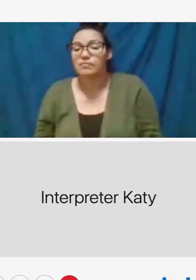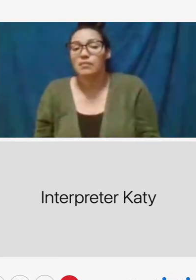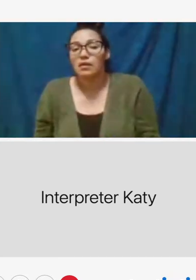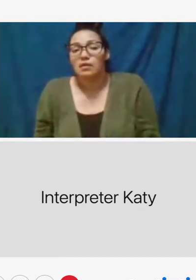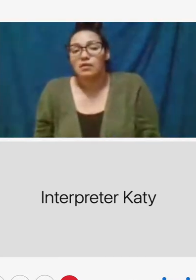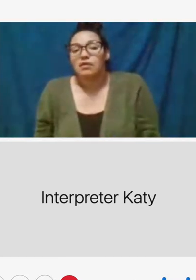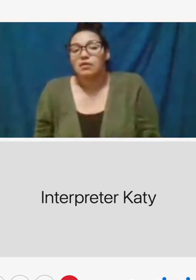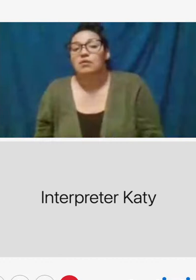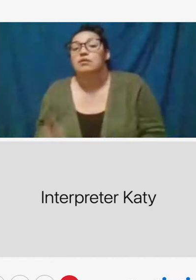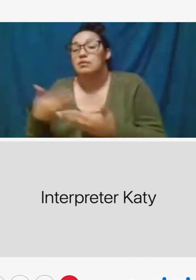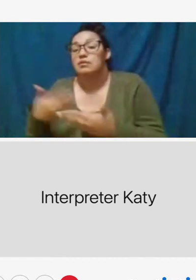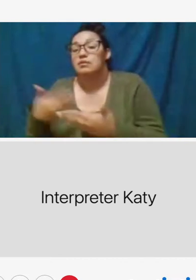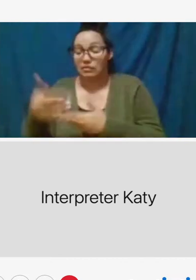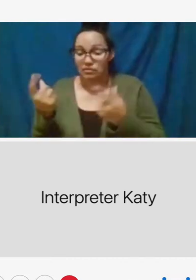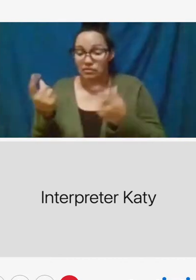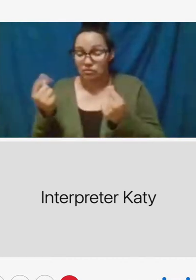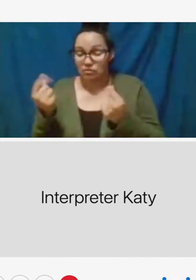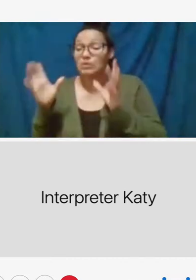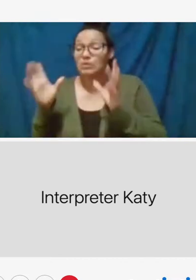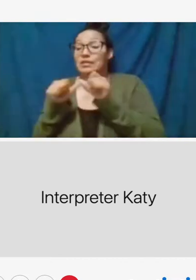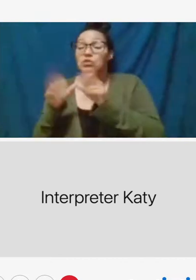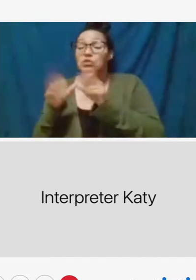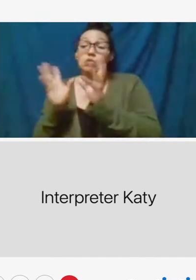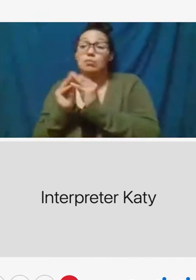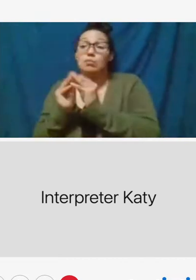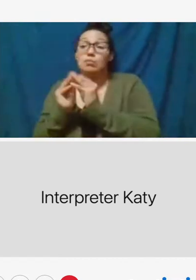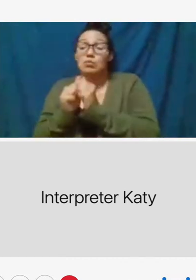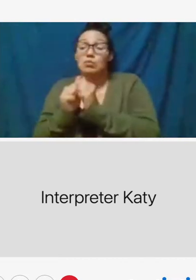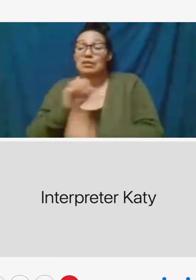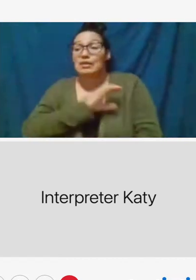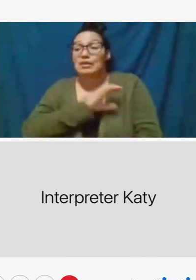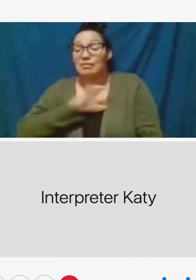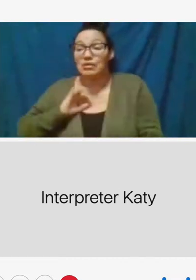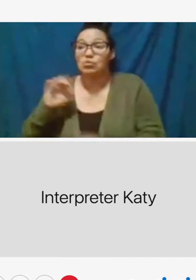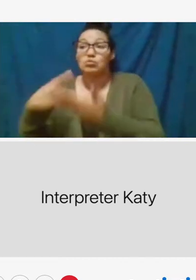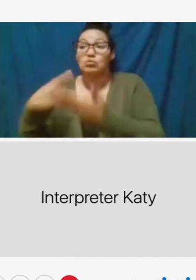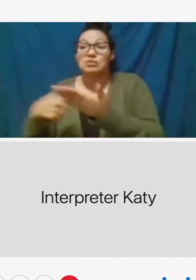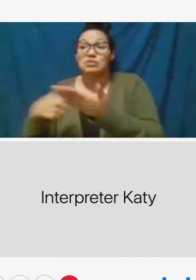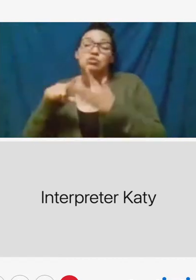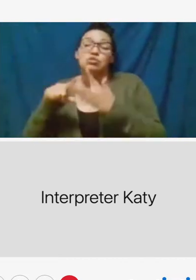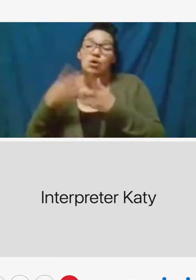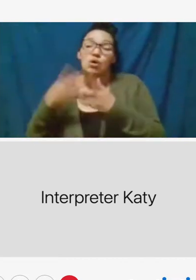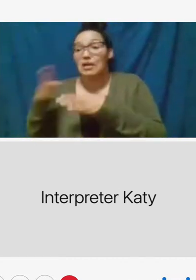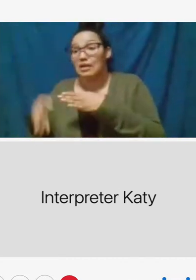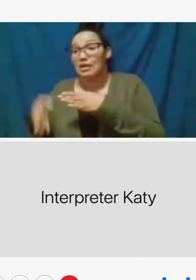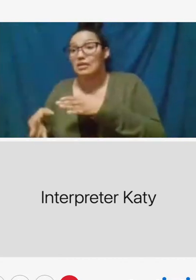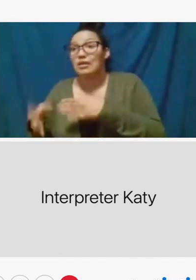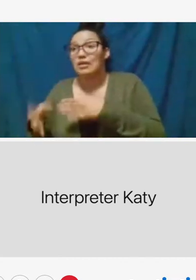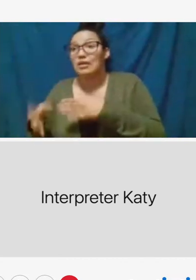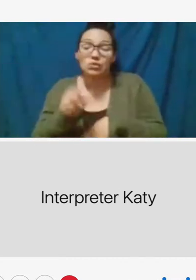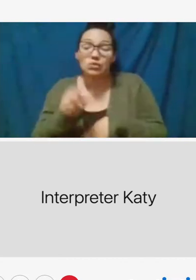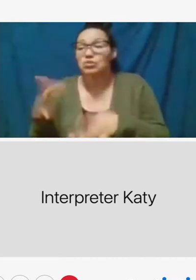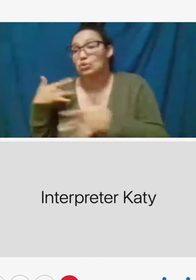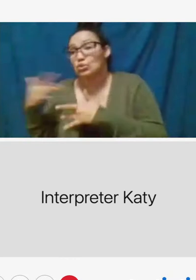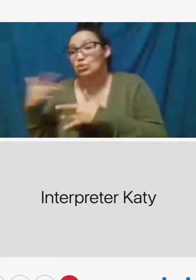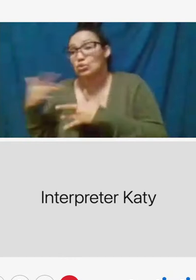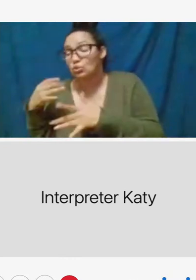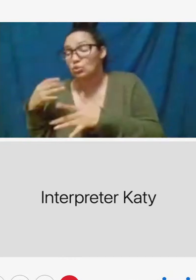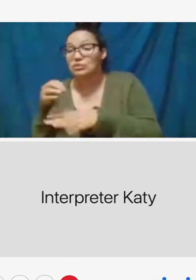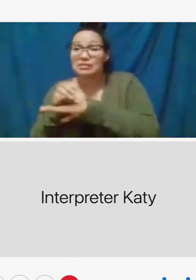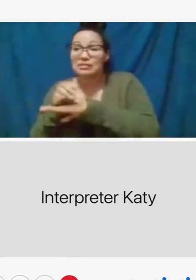the committee um to discuss those start and end times questions concerns the impact and start to plan for those